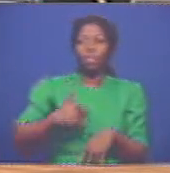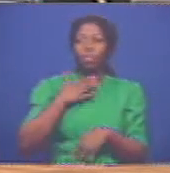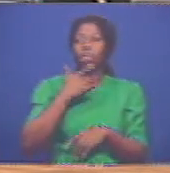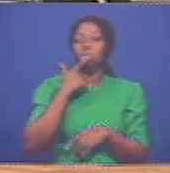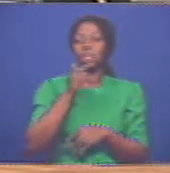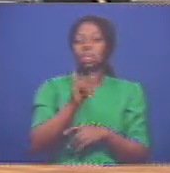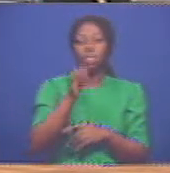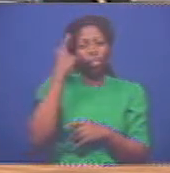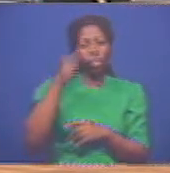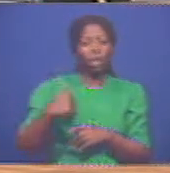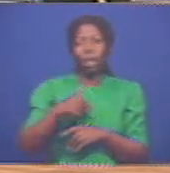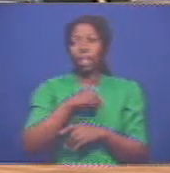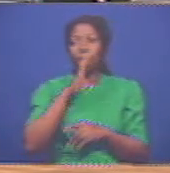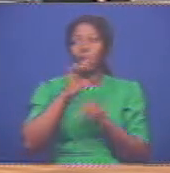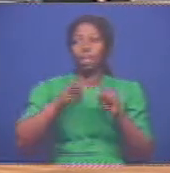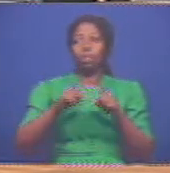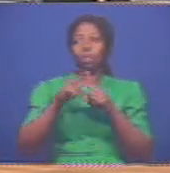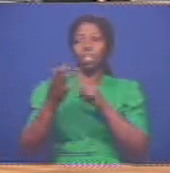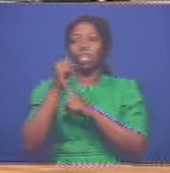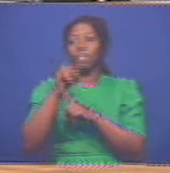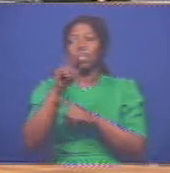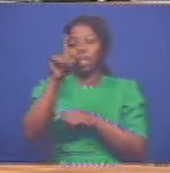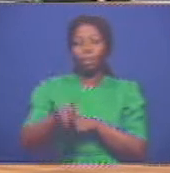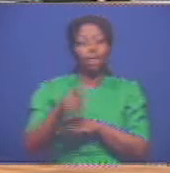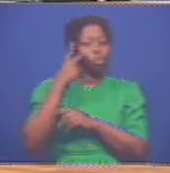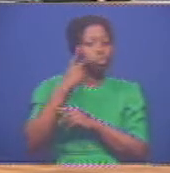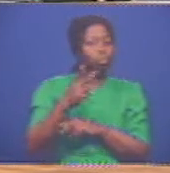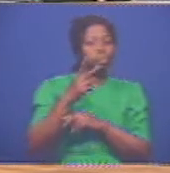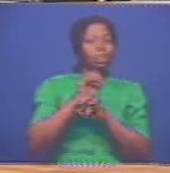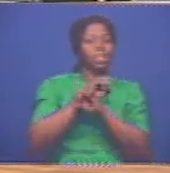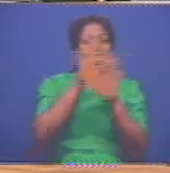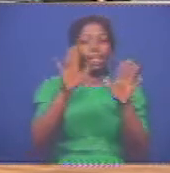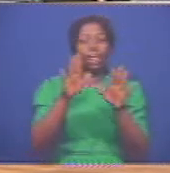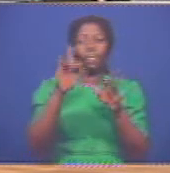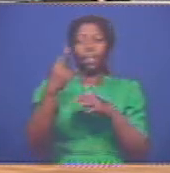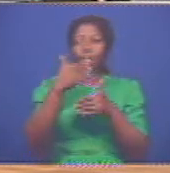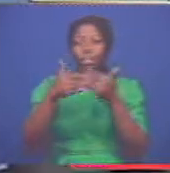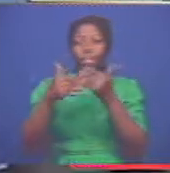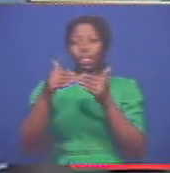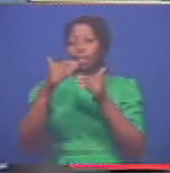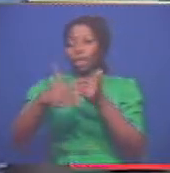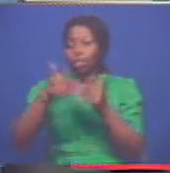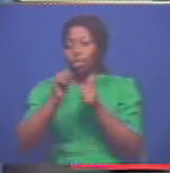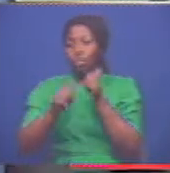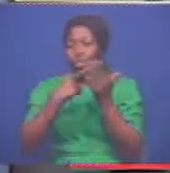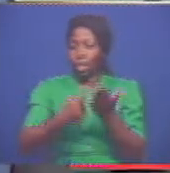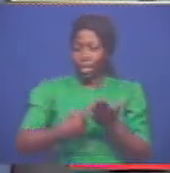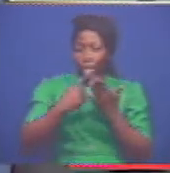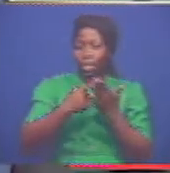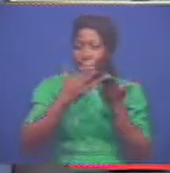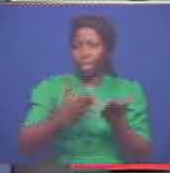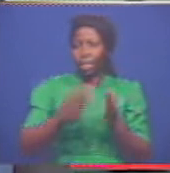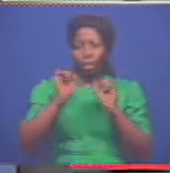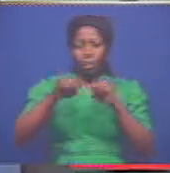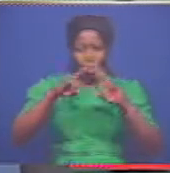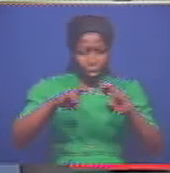need to clearly look at what hinders it. If it's about construction materials that we are debating here, can we check, like